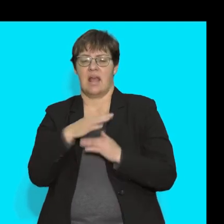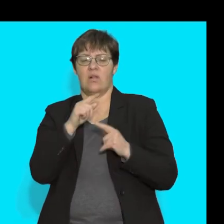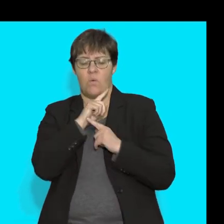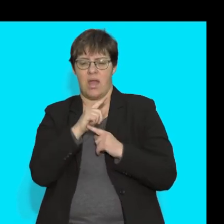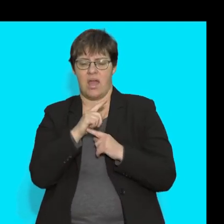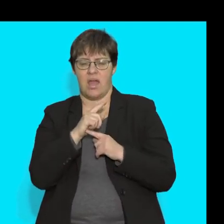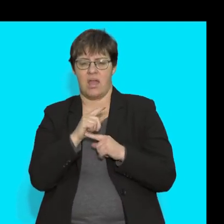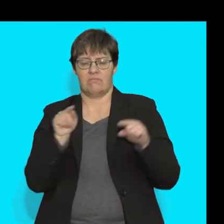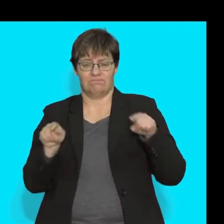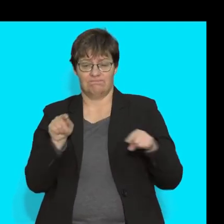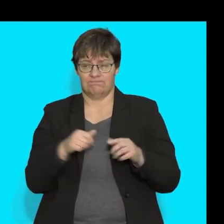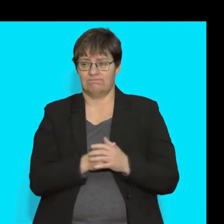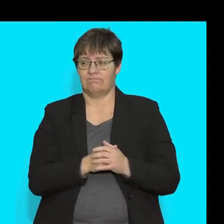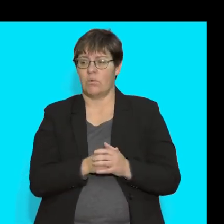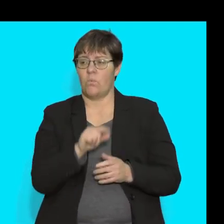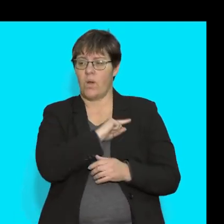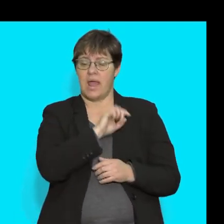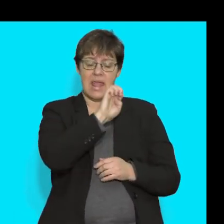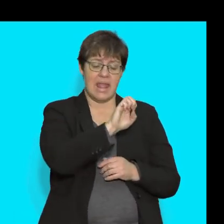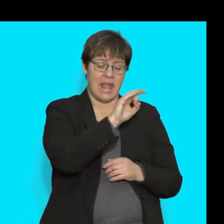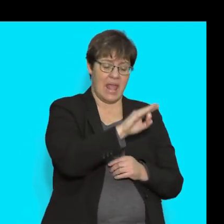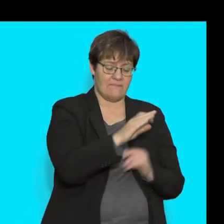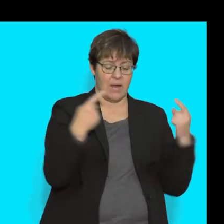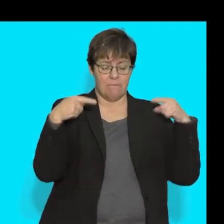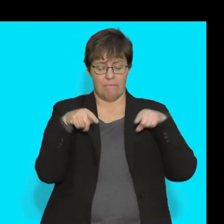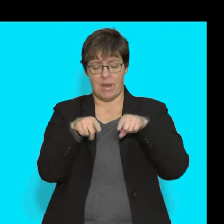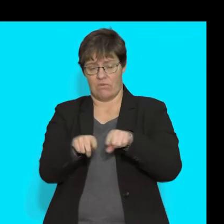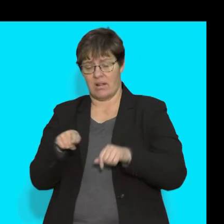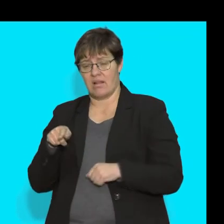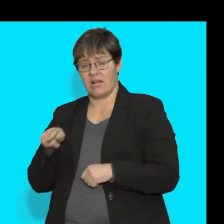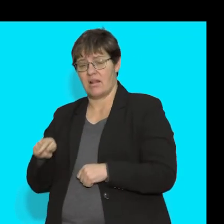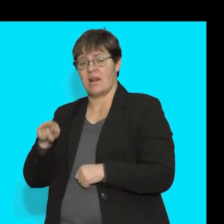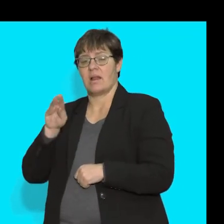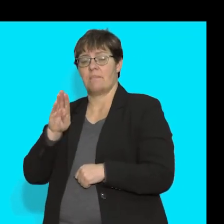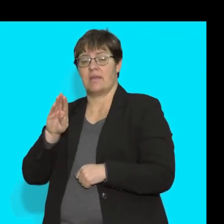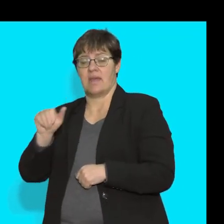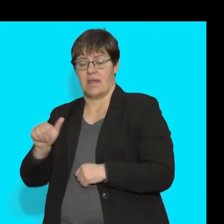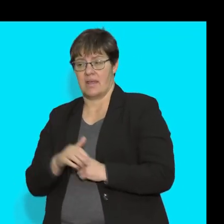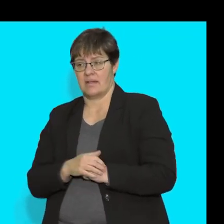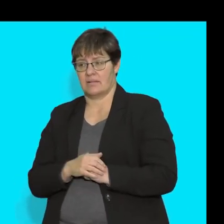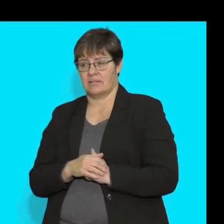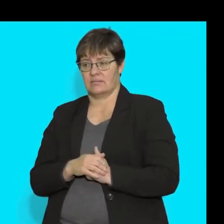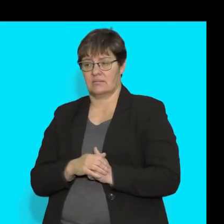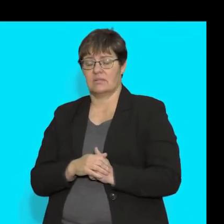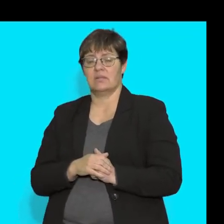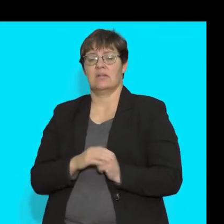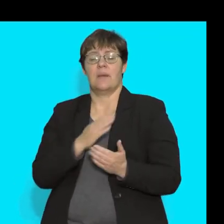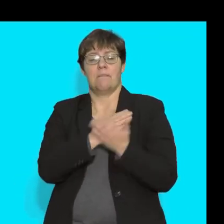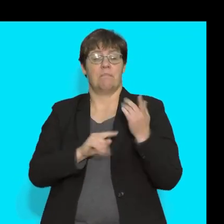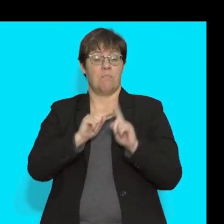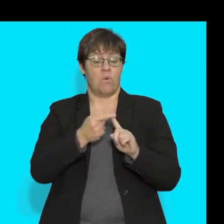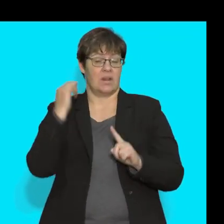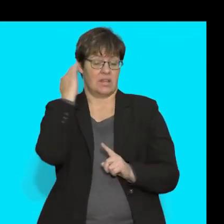and that is simply just because EF is parallel to BA, right?